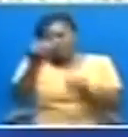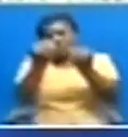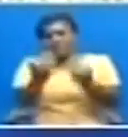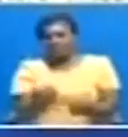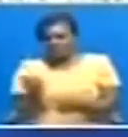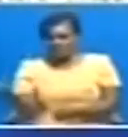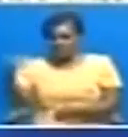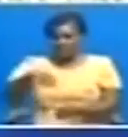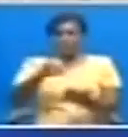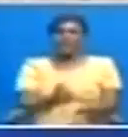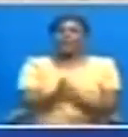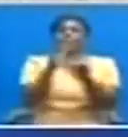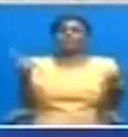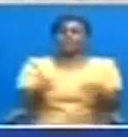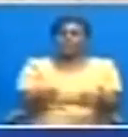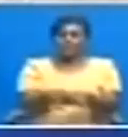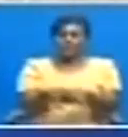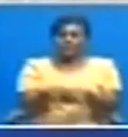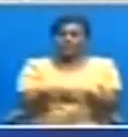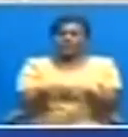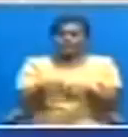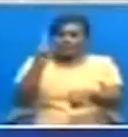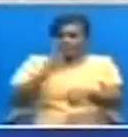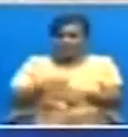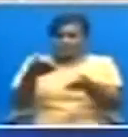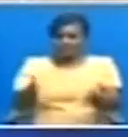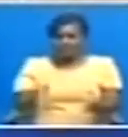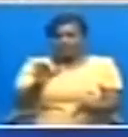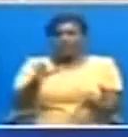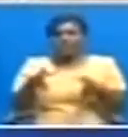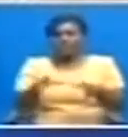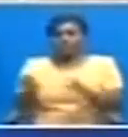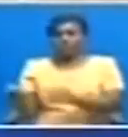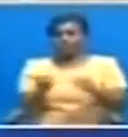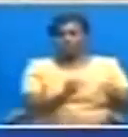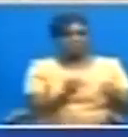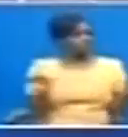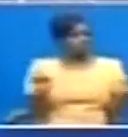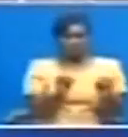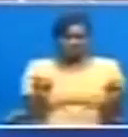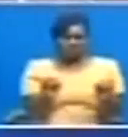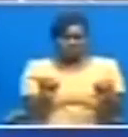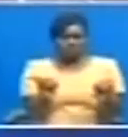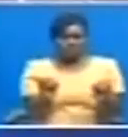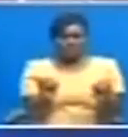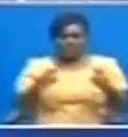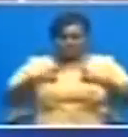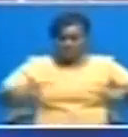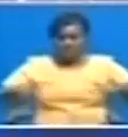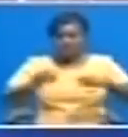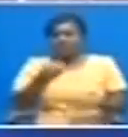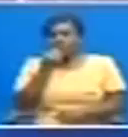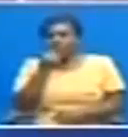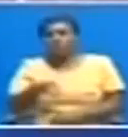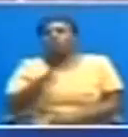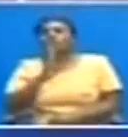wao naye atusaidie. They are happy that this time they may not be forced to migrate as far as Uganda in search of food,